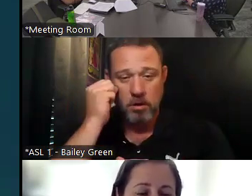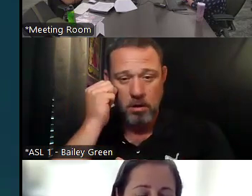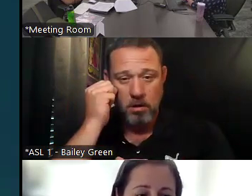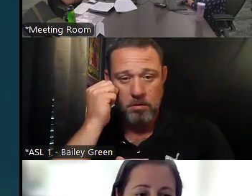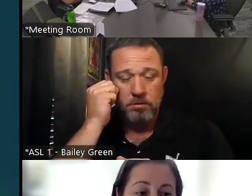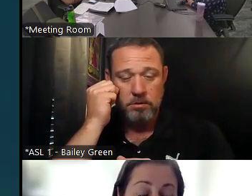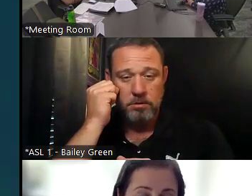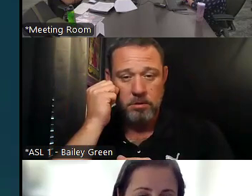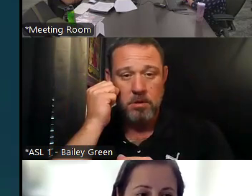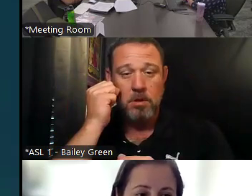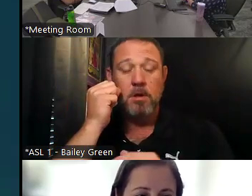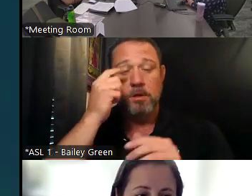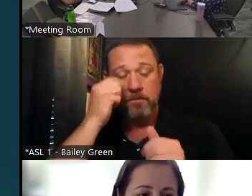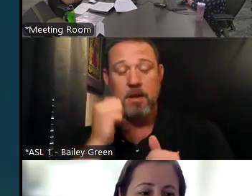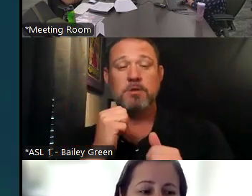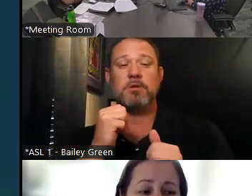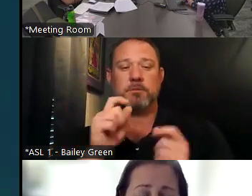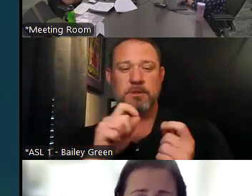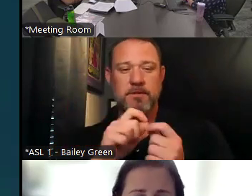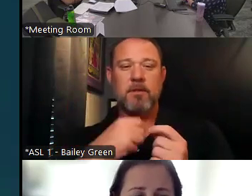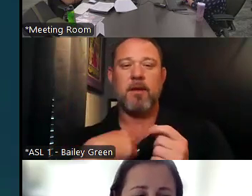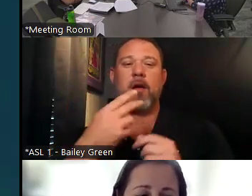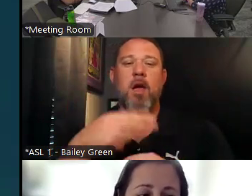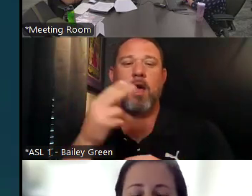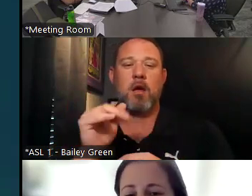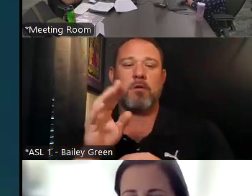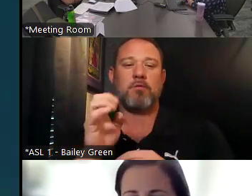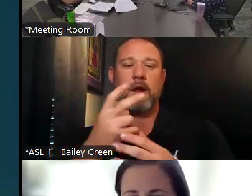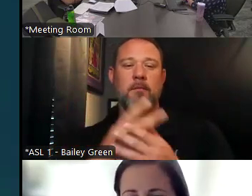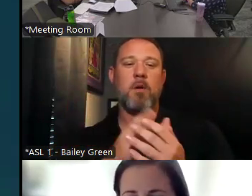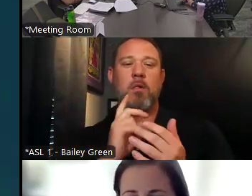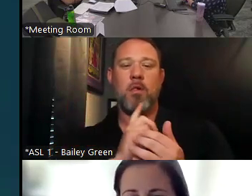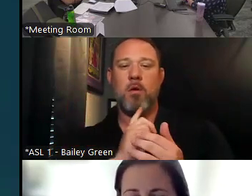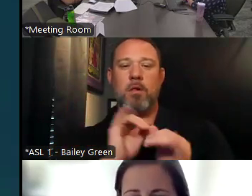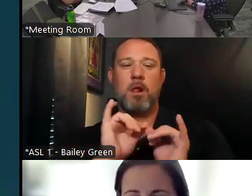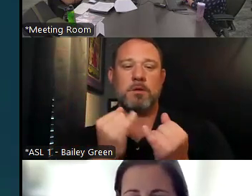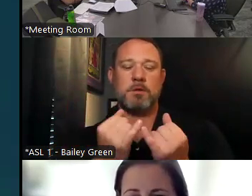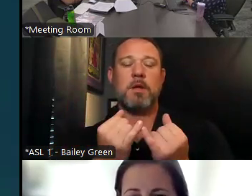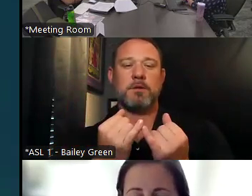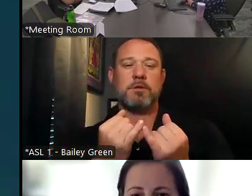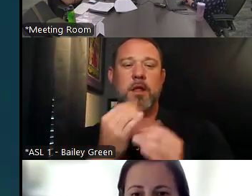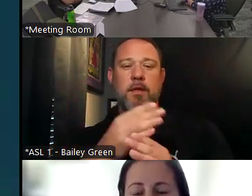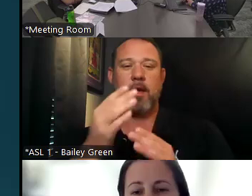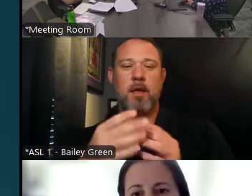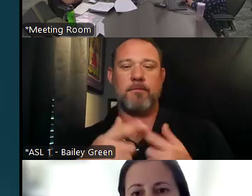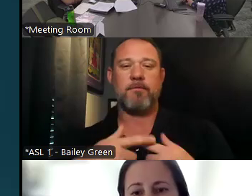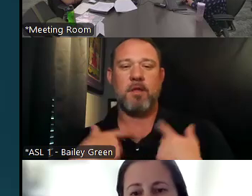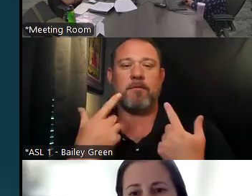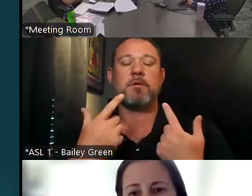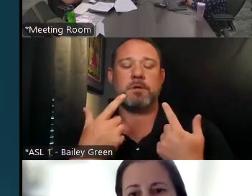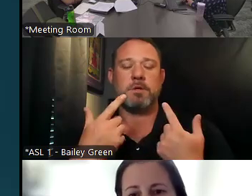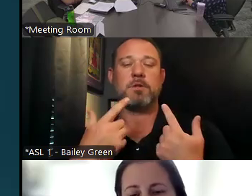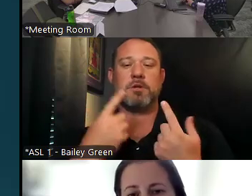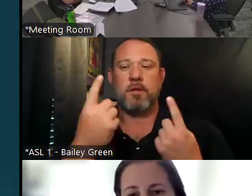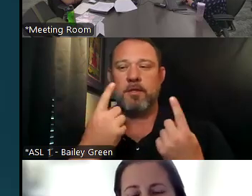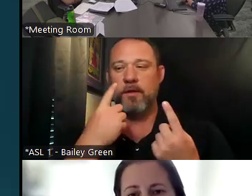with dementia specifically have higher rates of both loneliness and isolation at the end of life. So it's prompting us to think, for